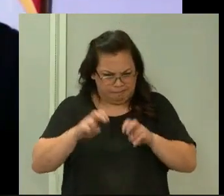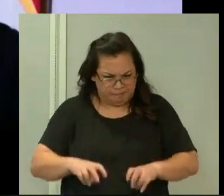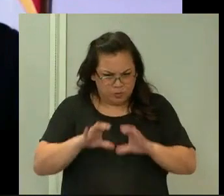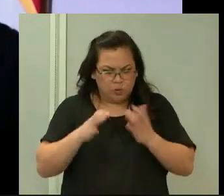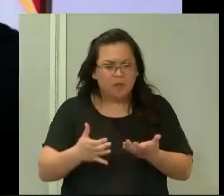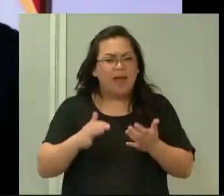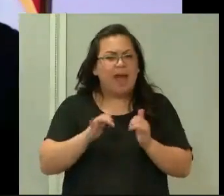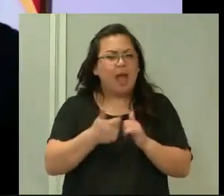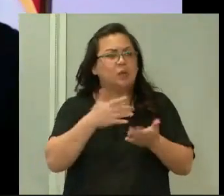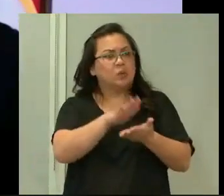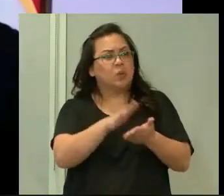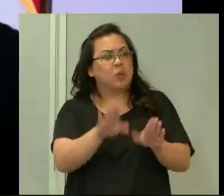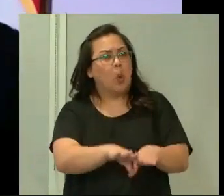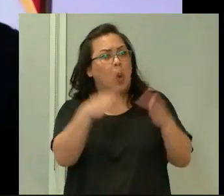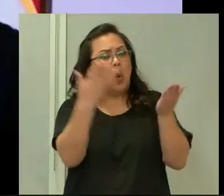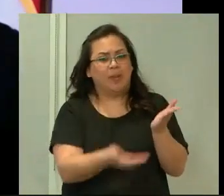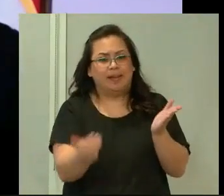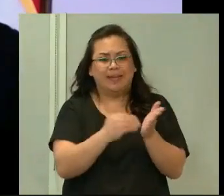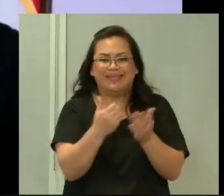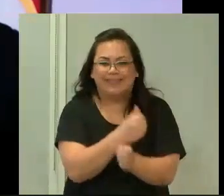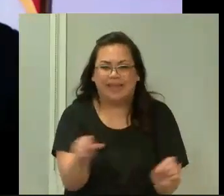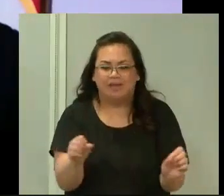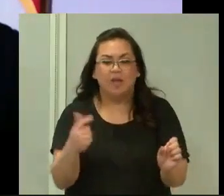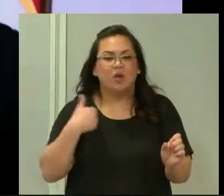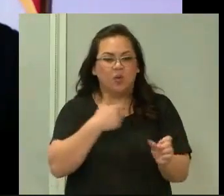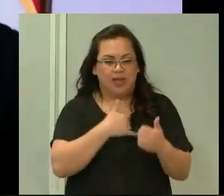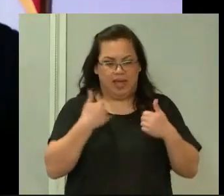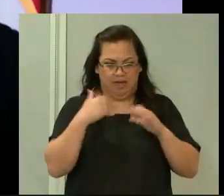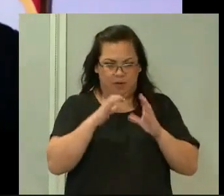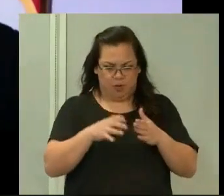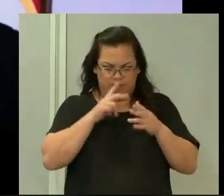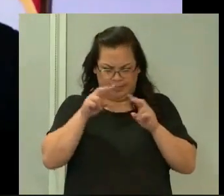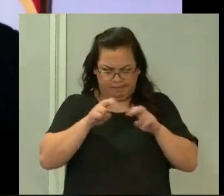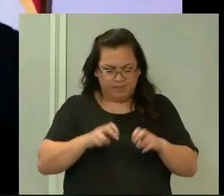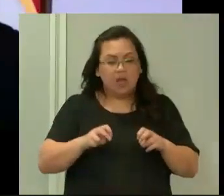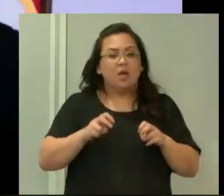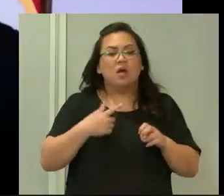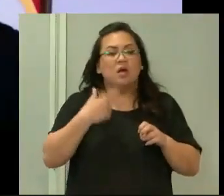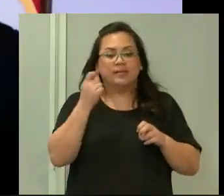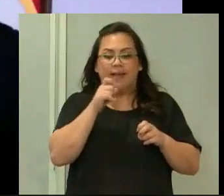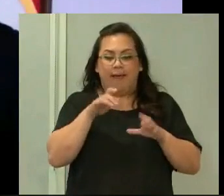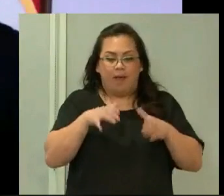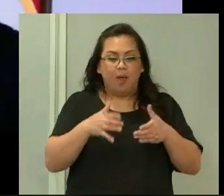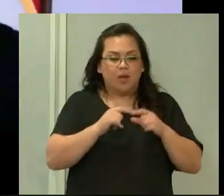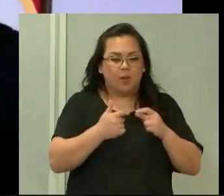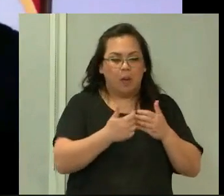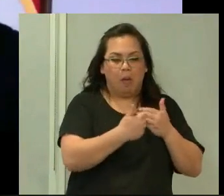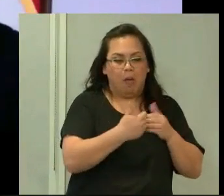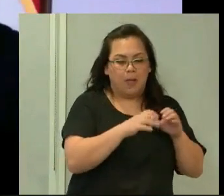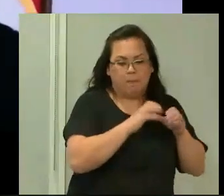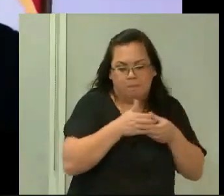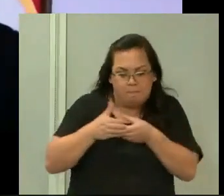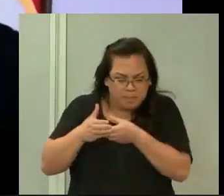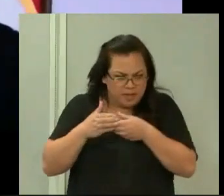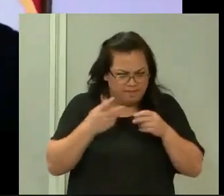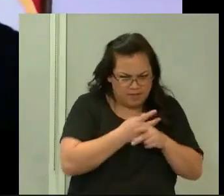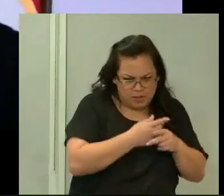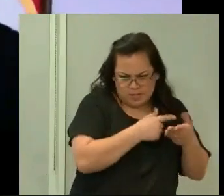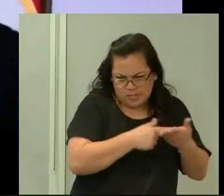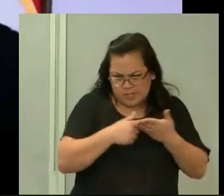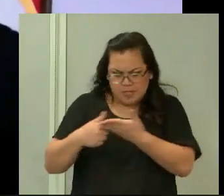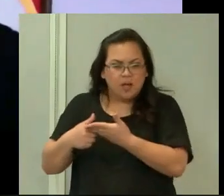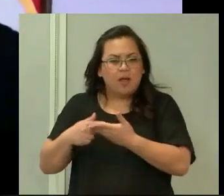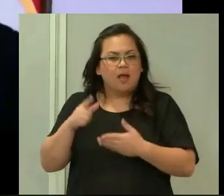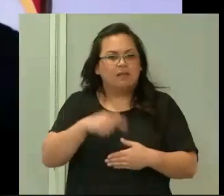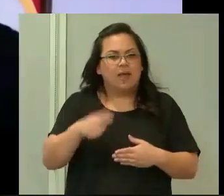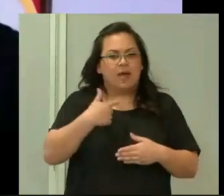safely reopen schools. We have a task force that has a number of breakout groups and has a number of practitioners, people who work in schools, who